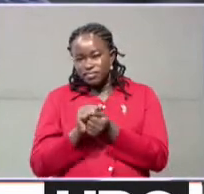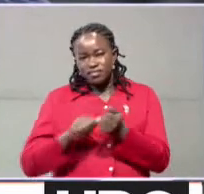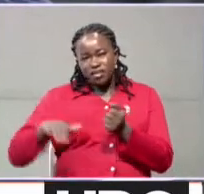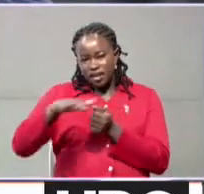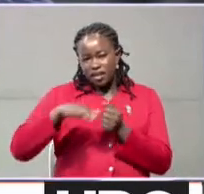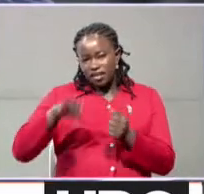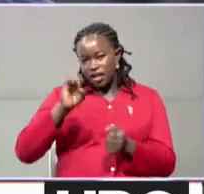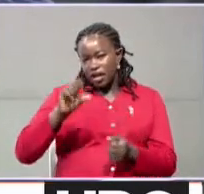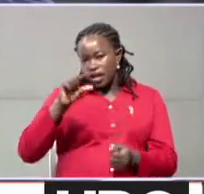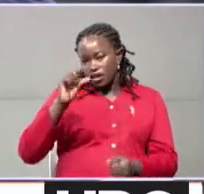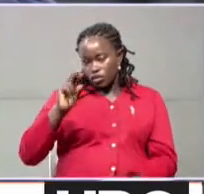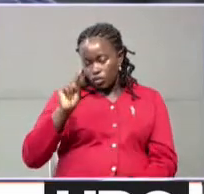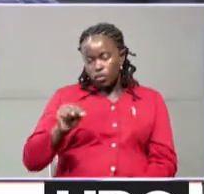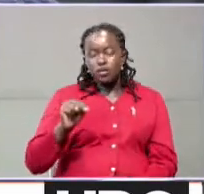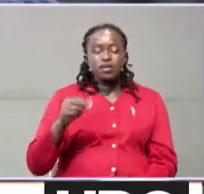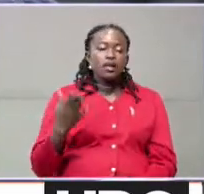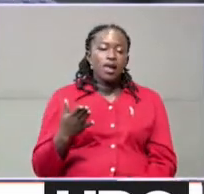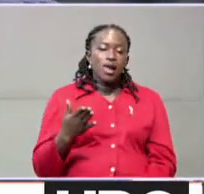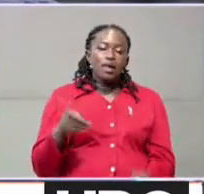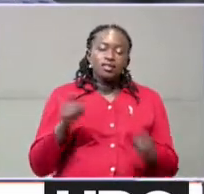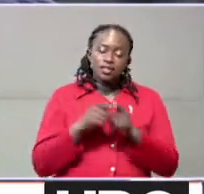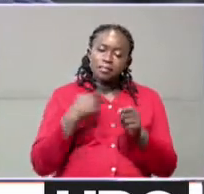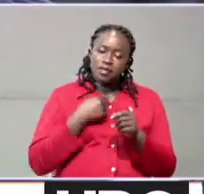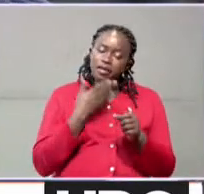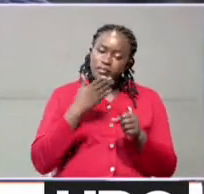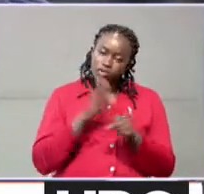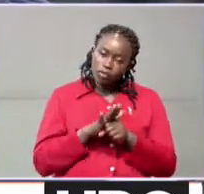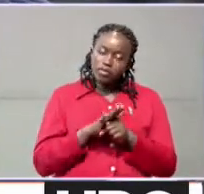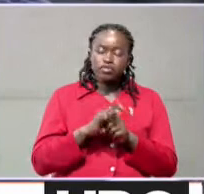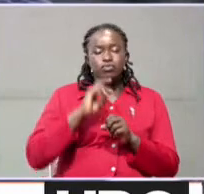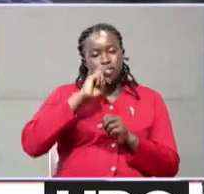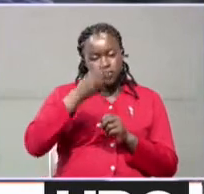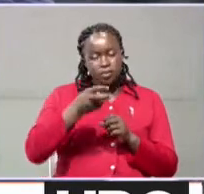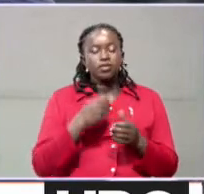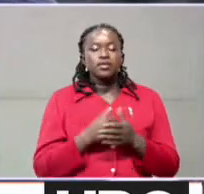region to which i committed it to respond